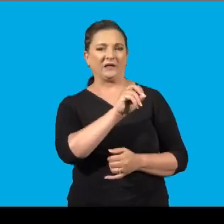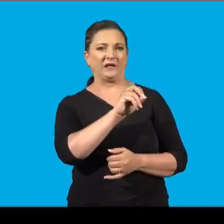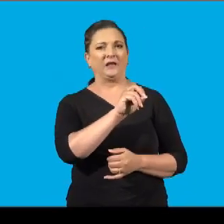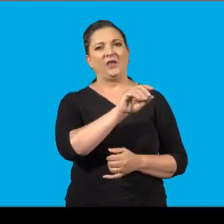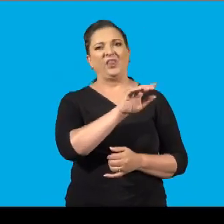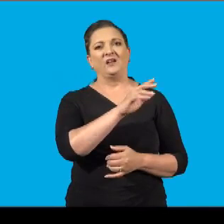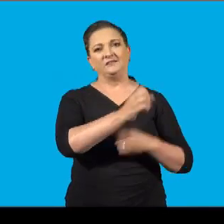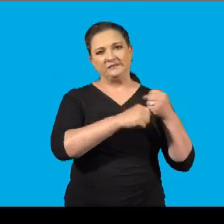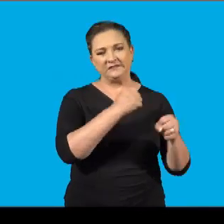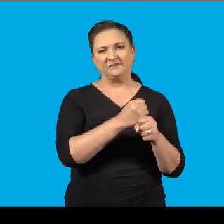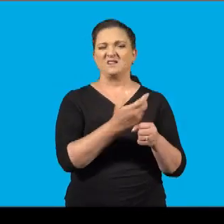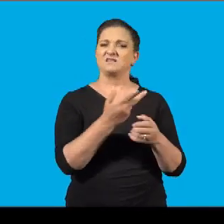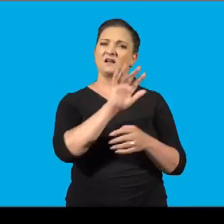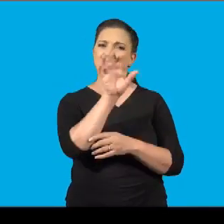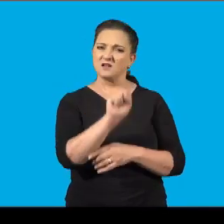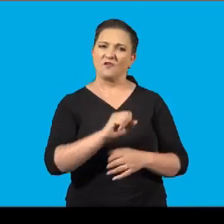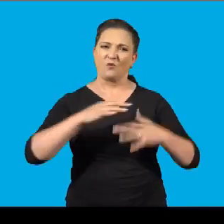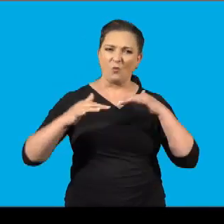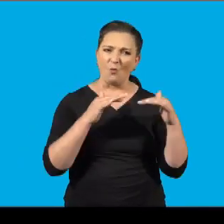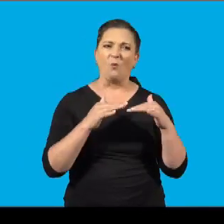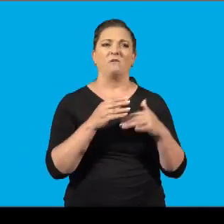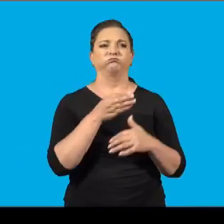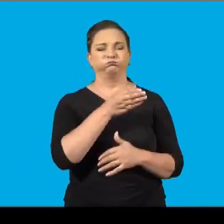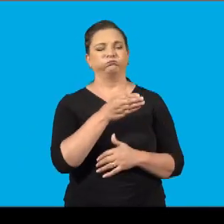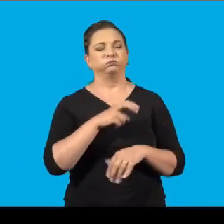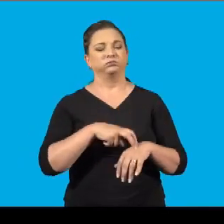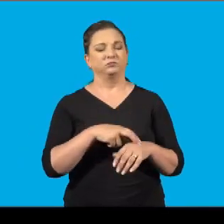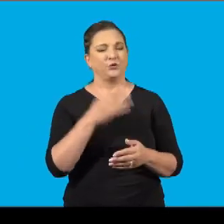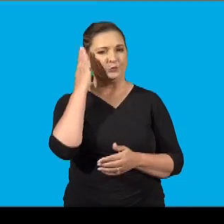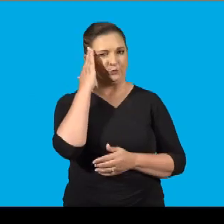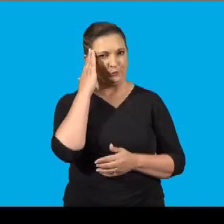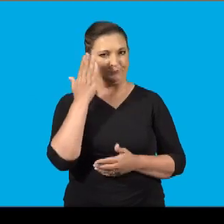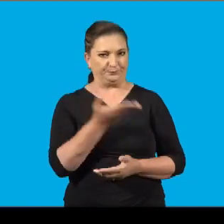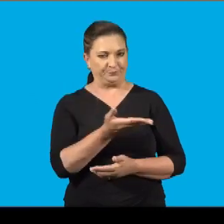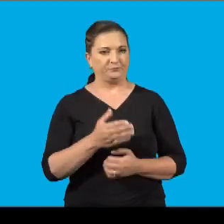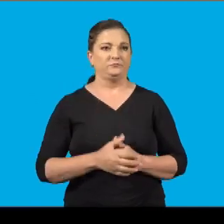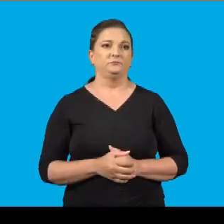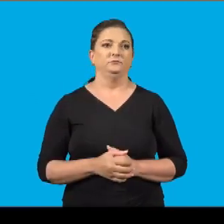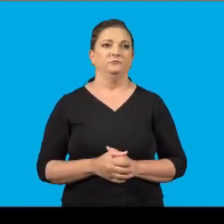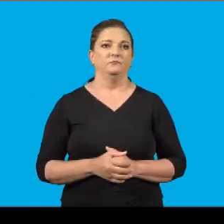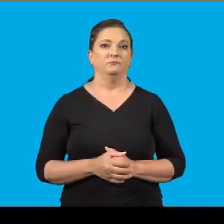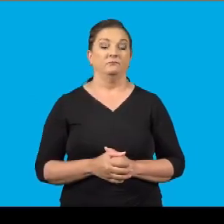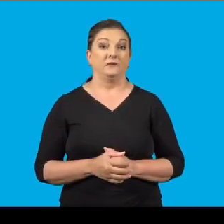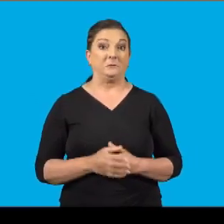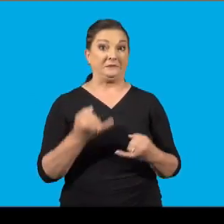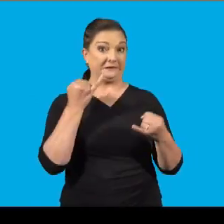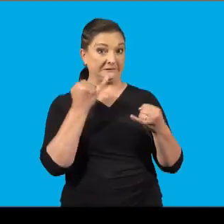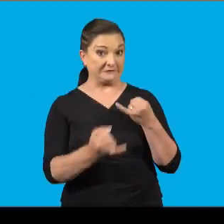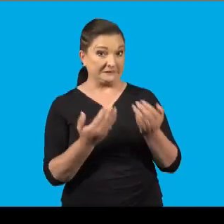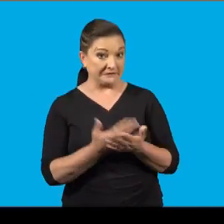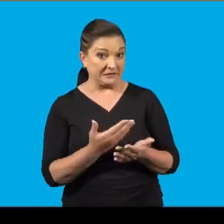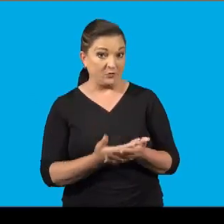20th centuries, South African war, and so on. So please make sure that you remember those. Now, the